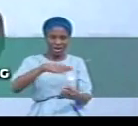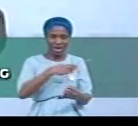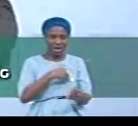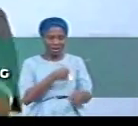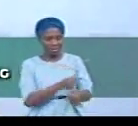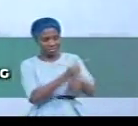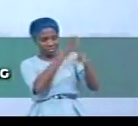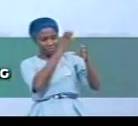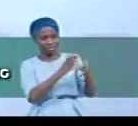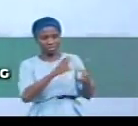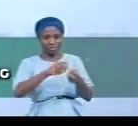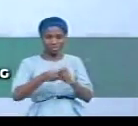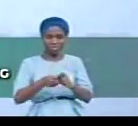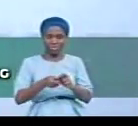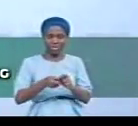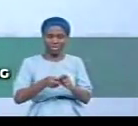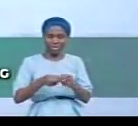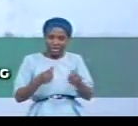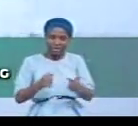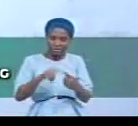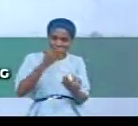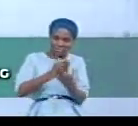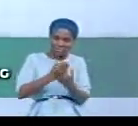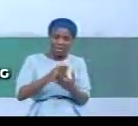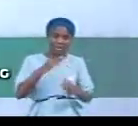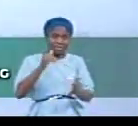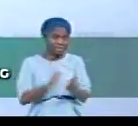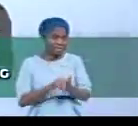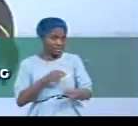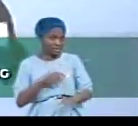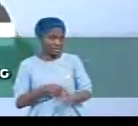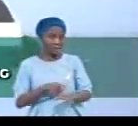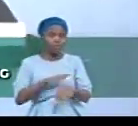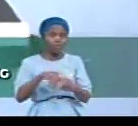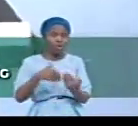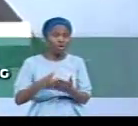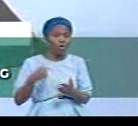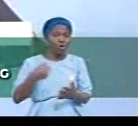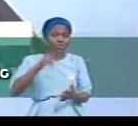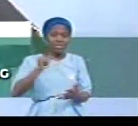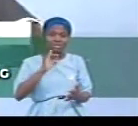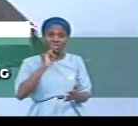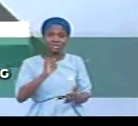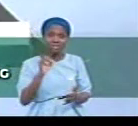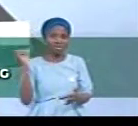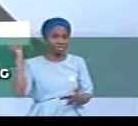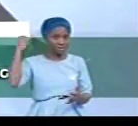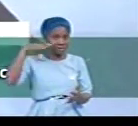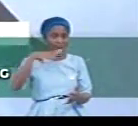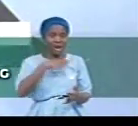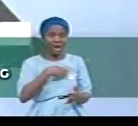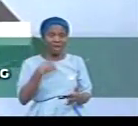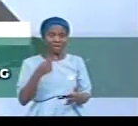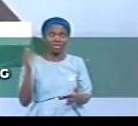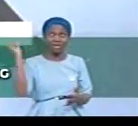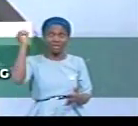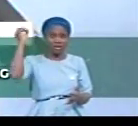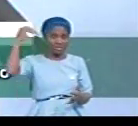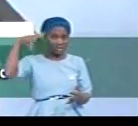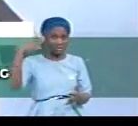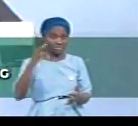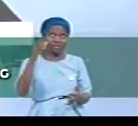you stiff, at that point all we need is grace, and the grace of God